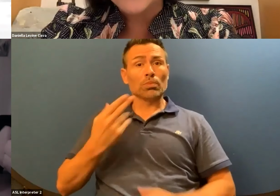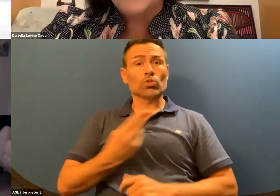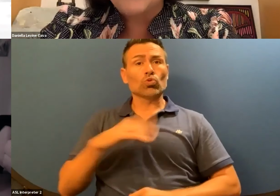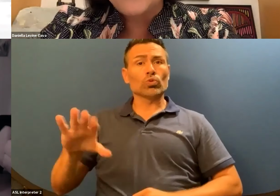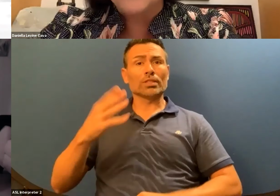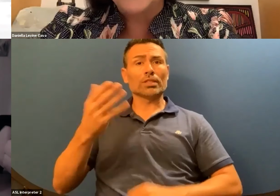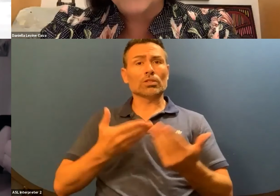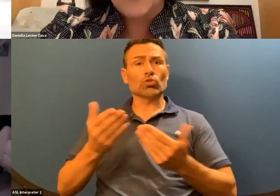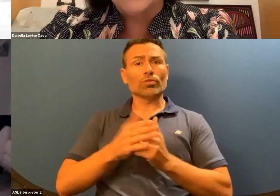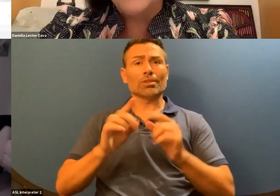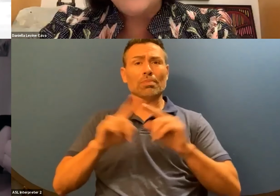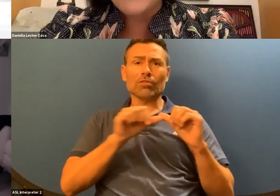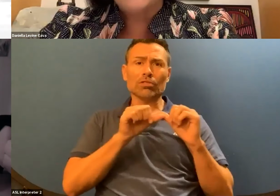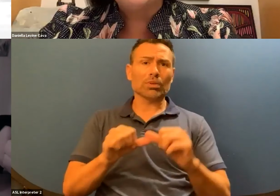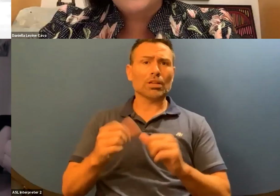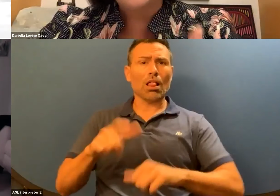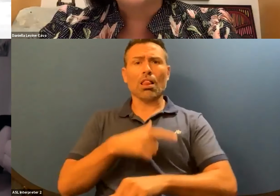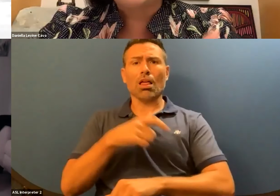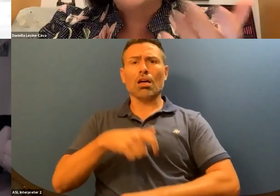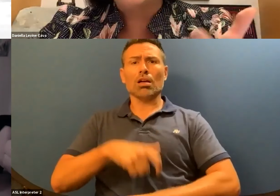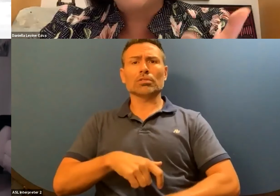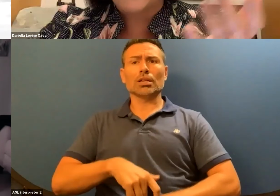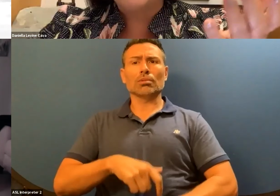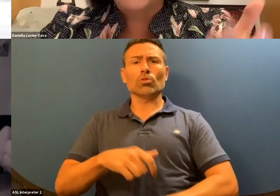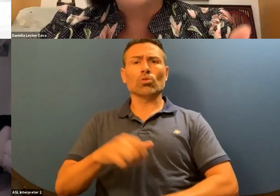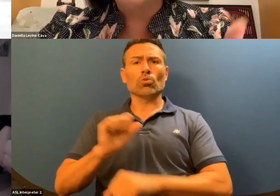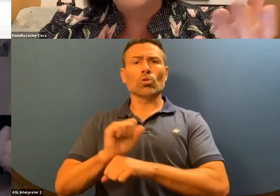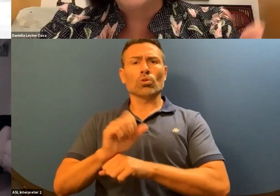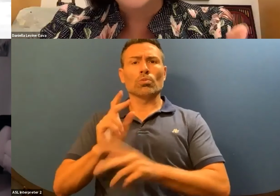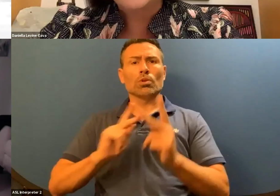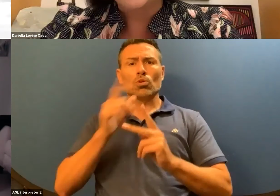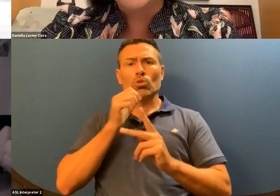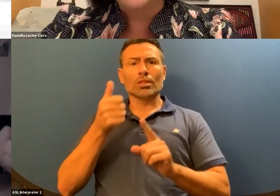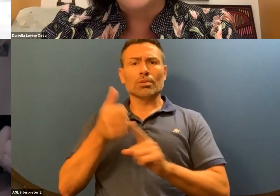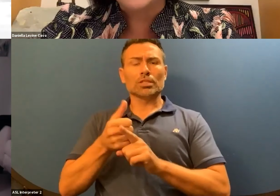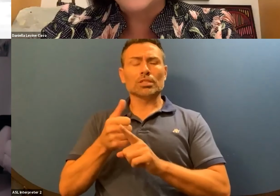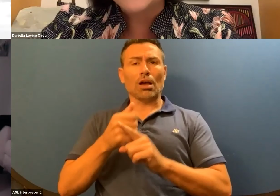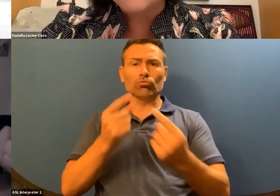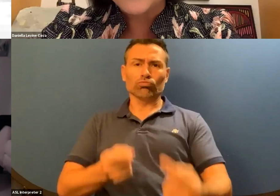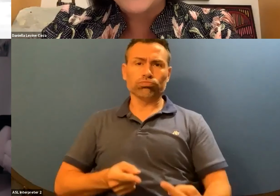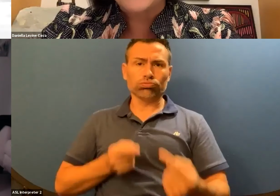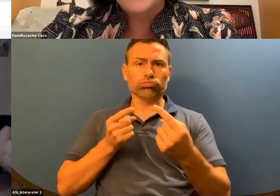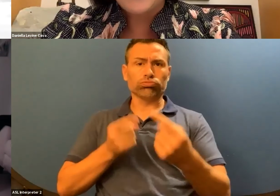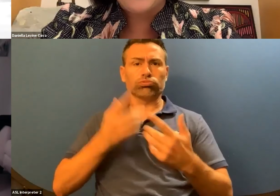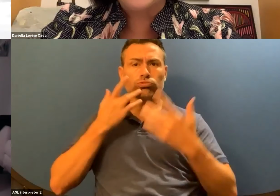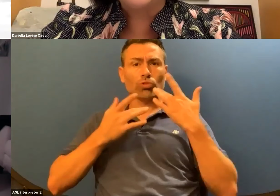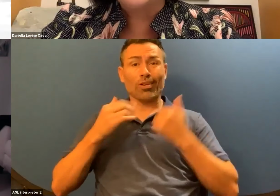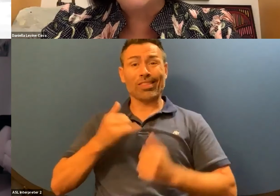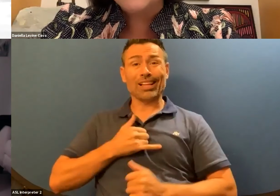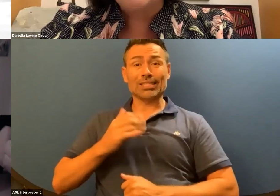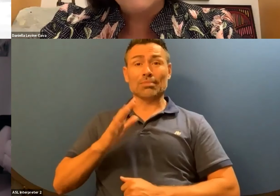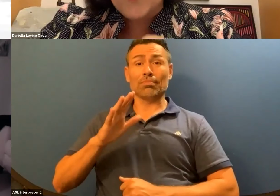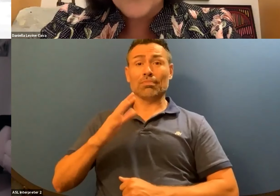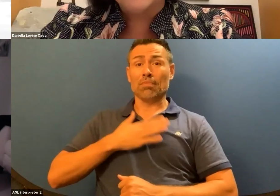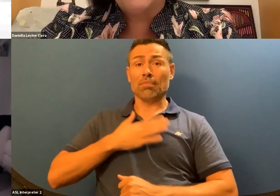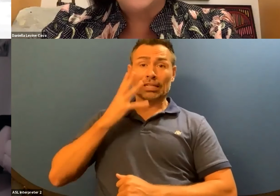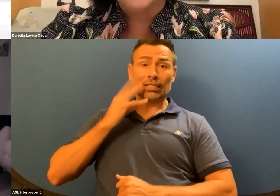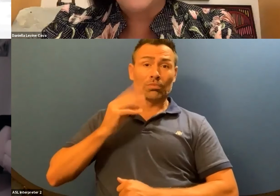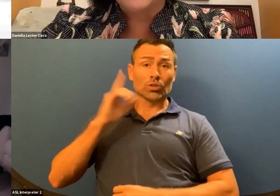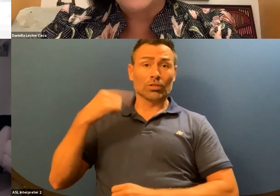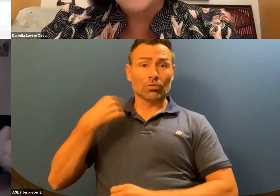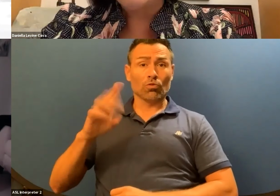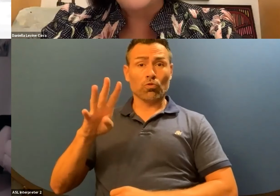lifetime working with people who struggle. That has been my 40 years of service in this community. And in every corner